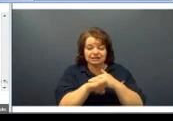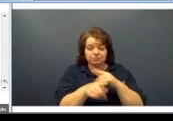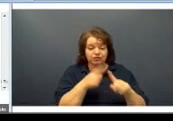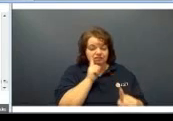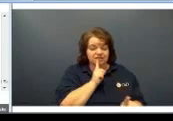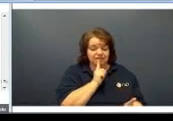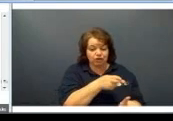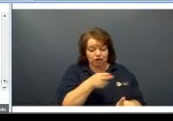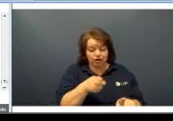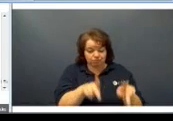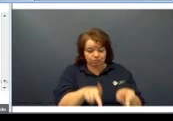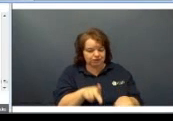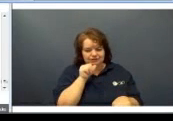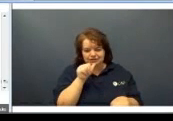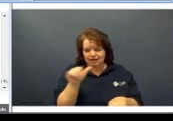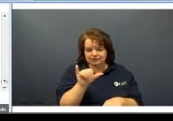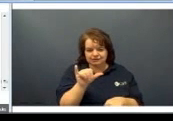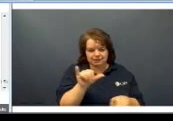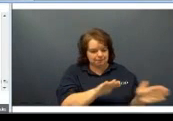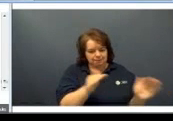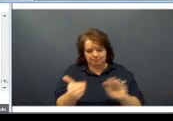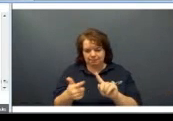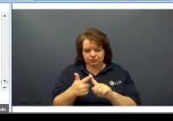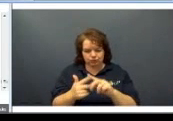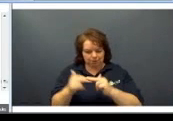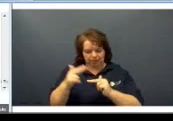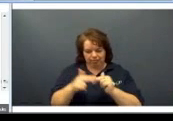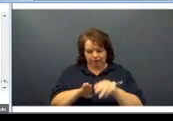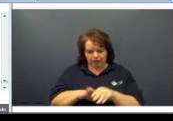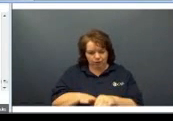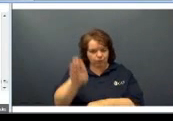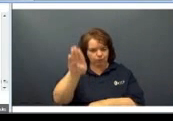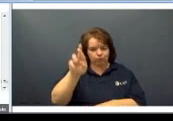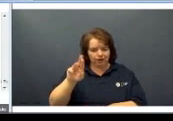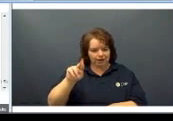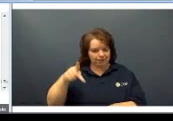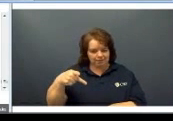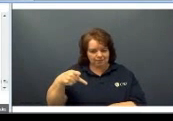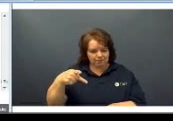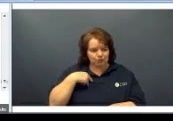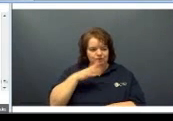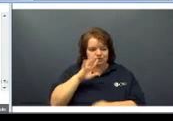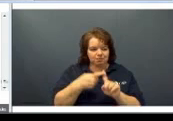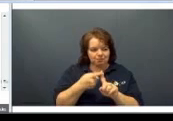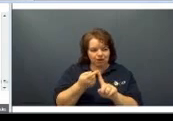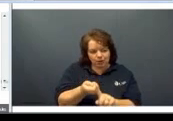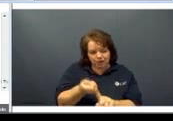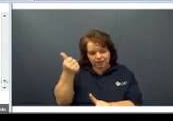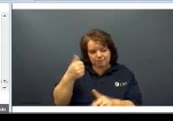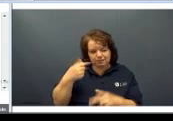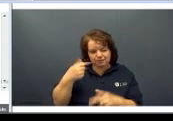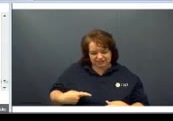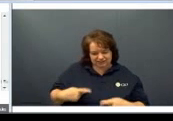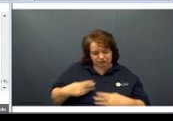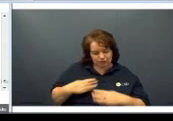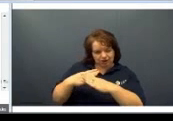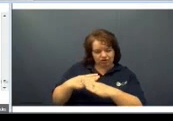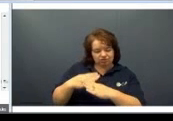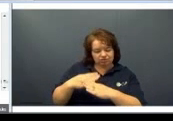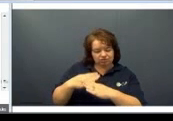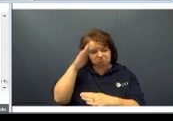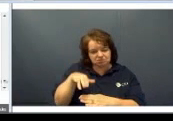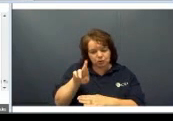Accessibility for a deaf and hard of hearing person is not like building a ramp. We've talked about eliminating physical barriers,